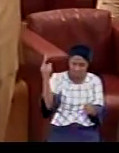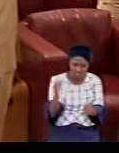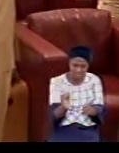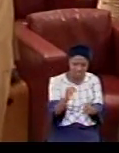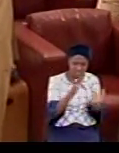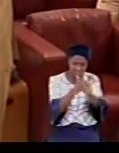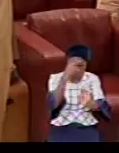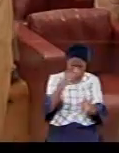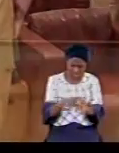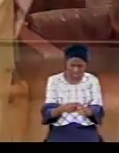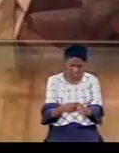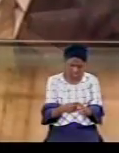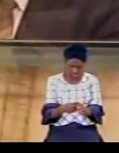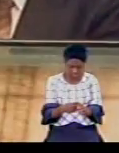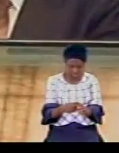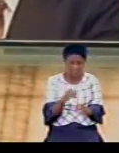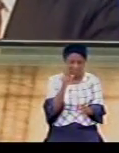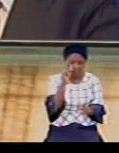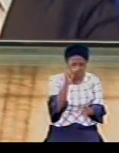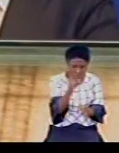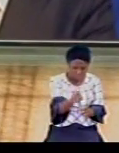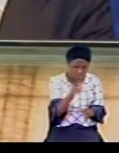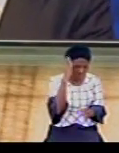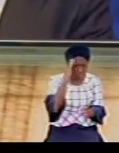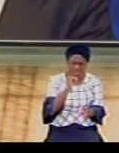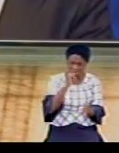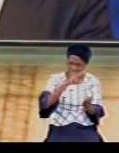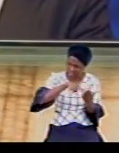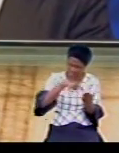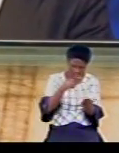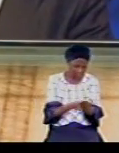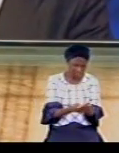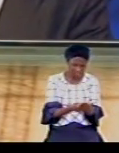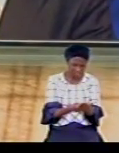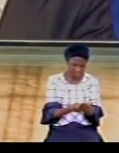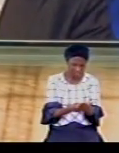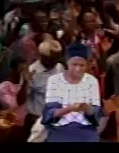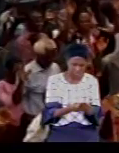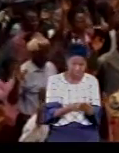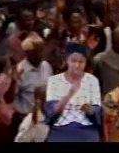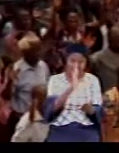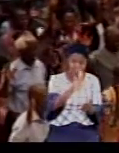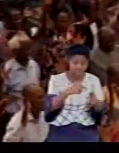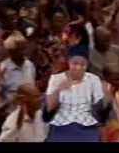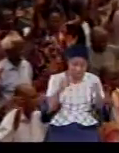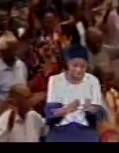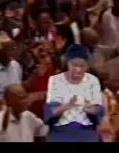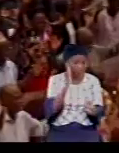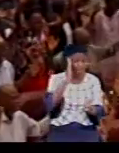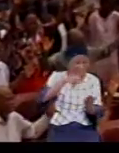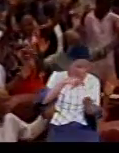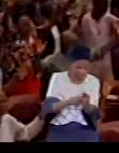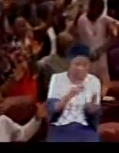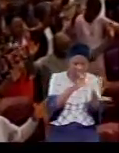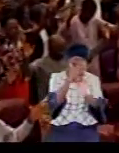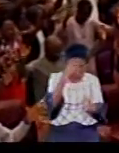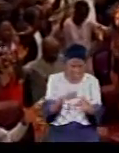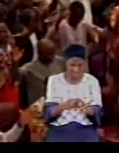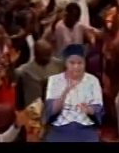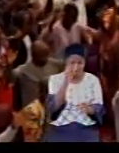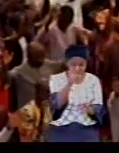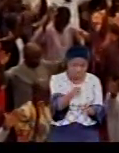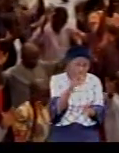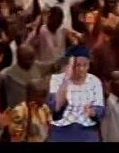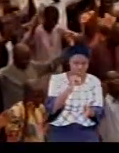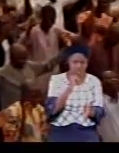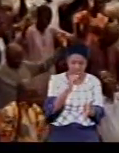name. You will not fall, your enemies will fall. You will not